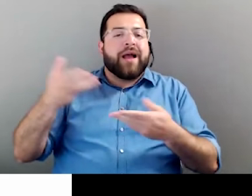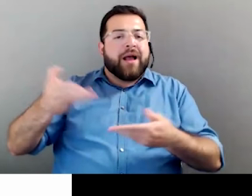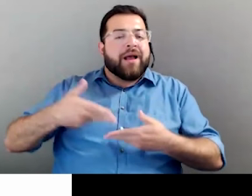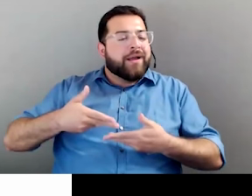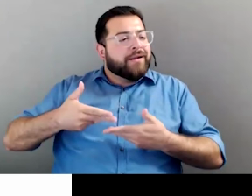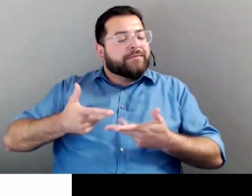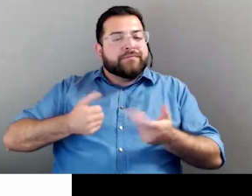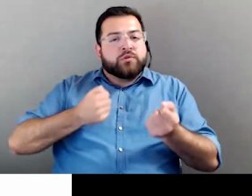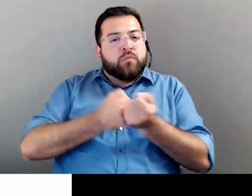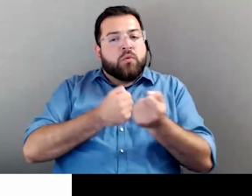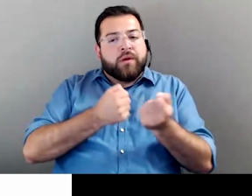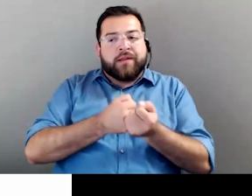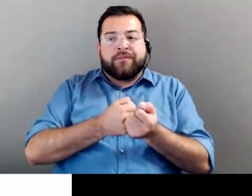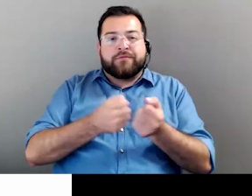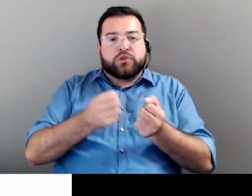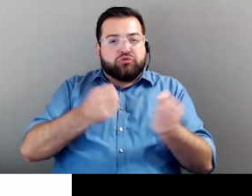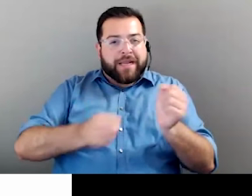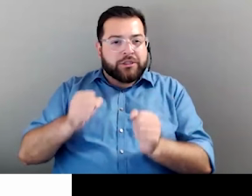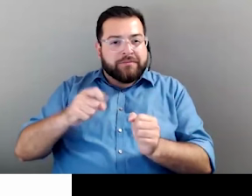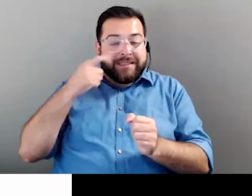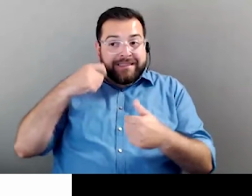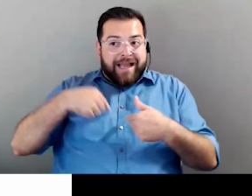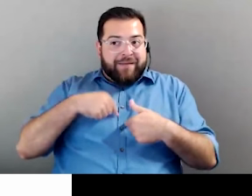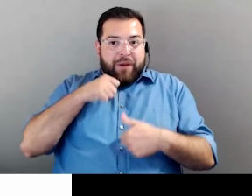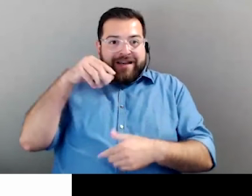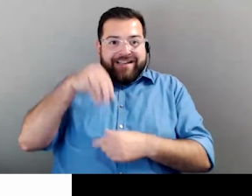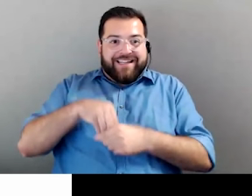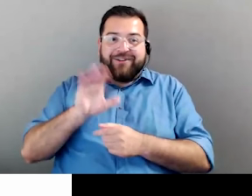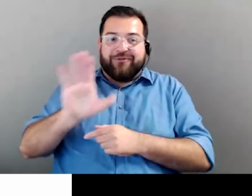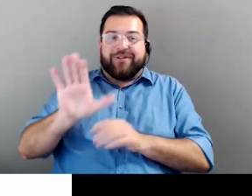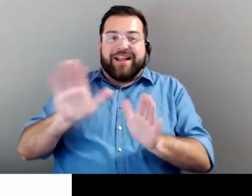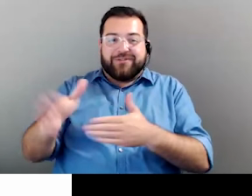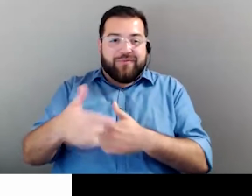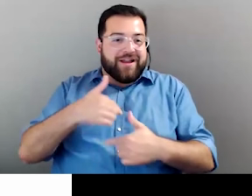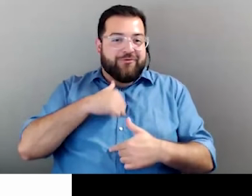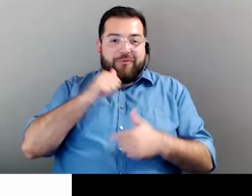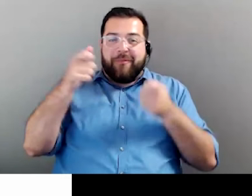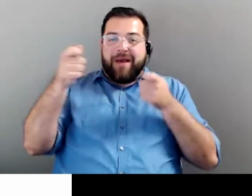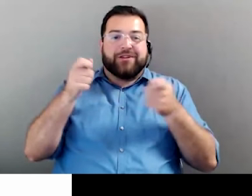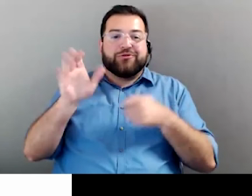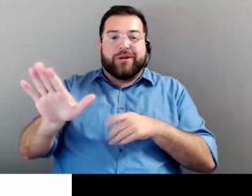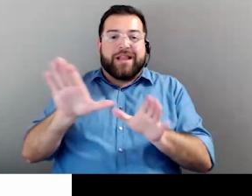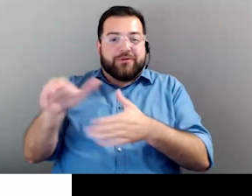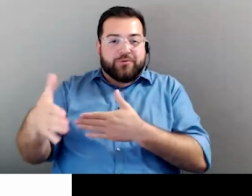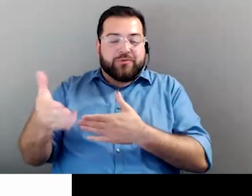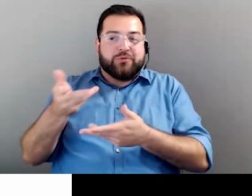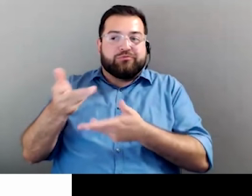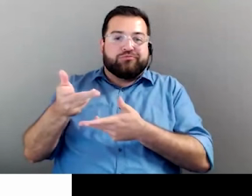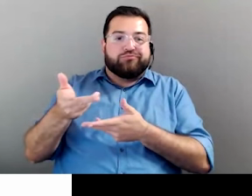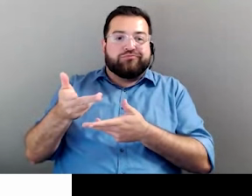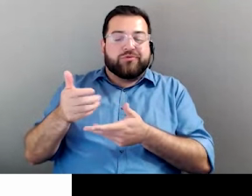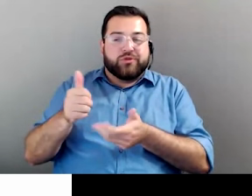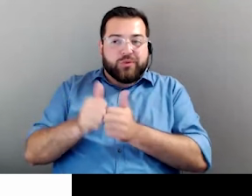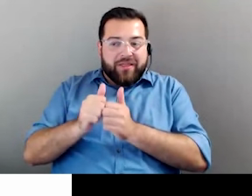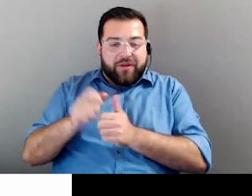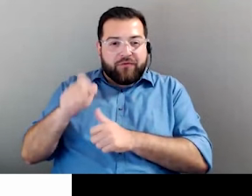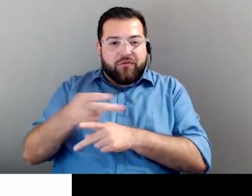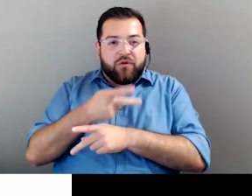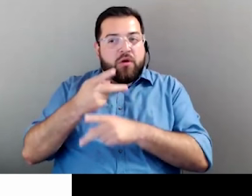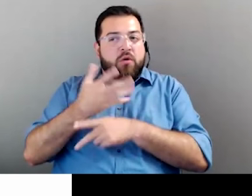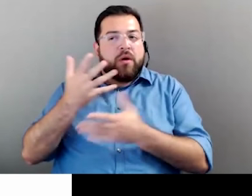supportive measures, because I'm not in your classroom. I don't manage your classroom. And so it's kind of like, we have to figure out together, like what would work best for all of us. Like say,